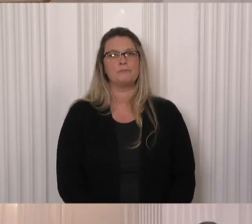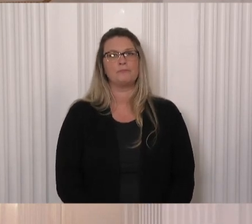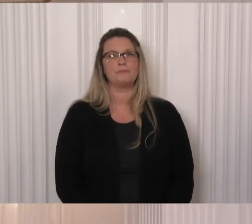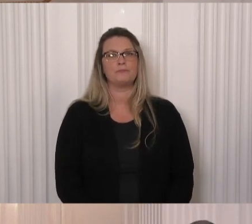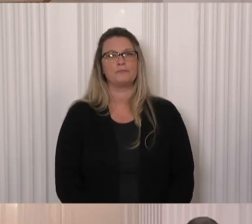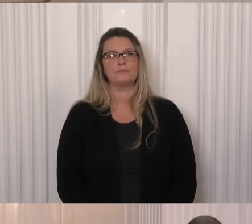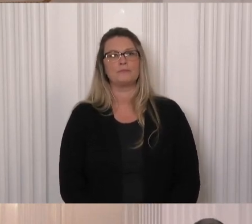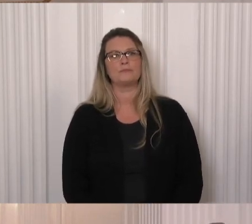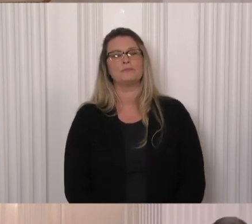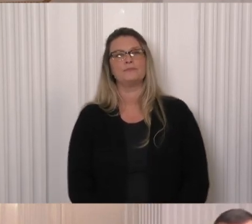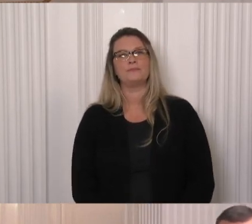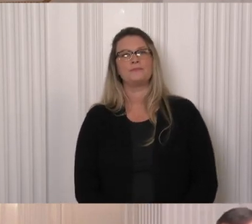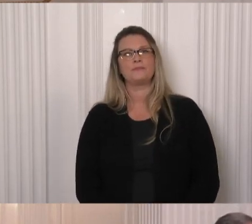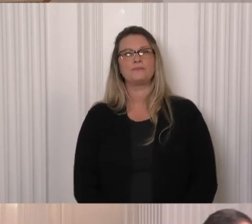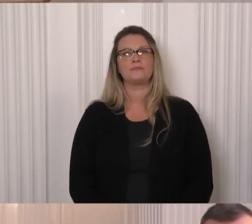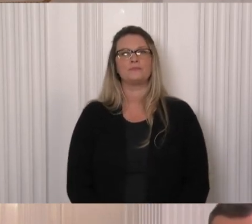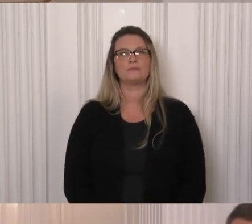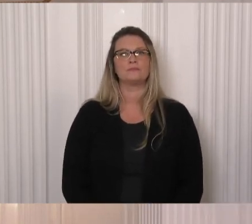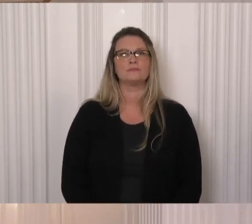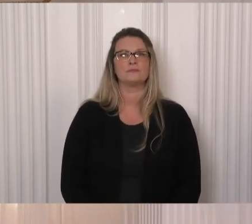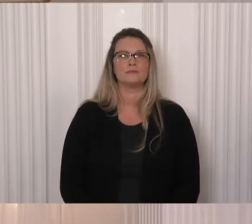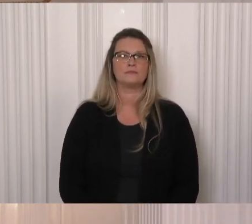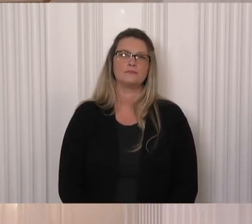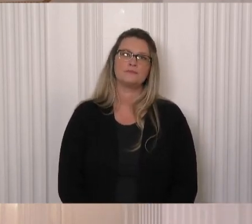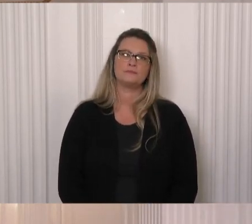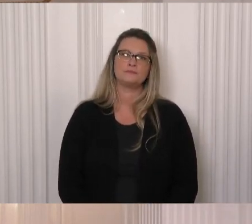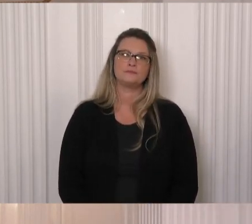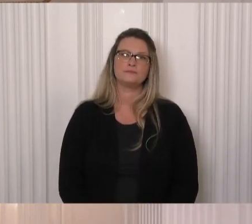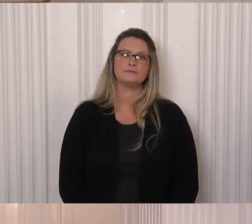And the only thing I would do is just add just this.